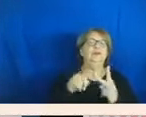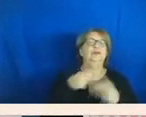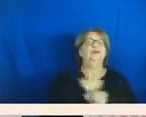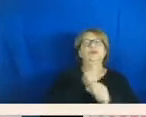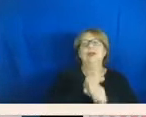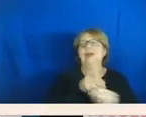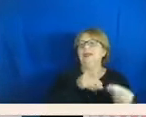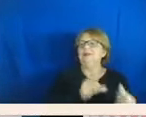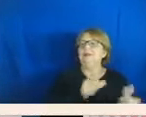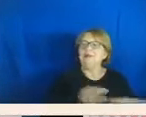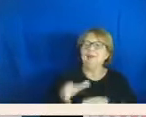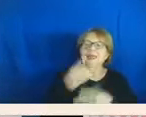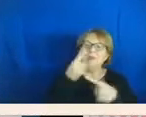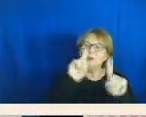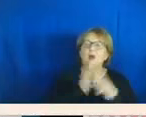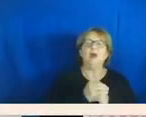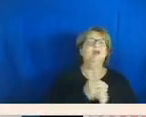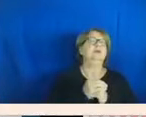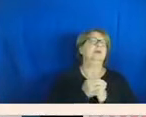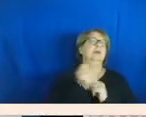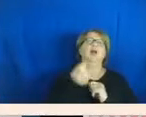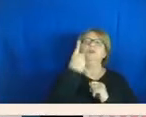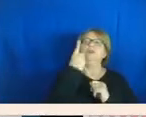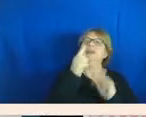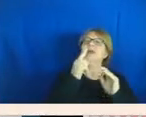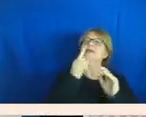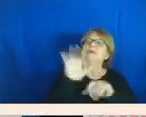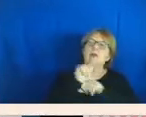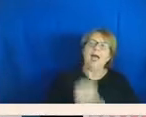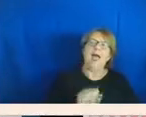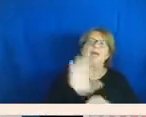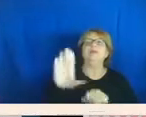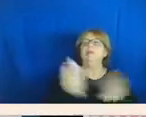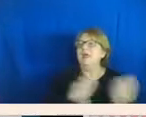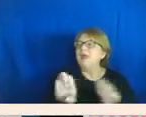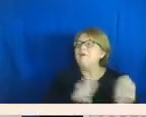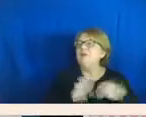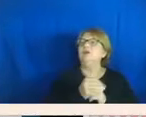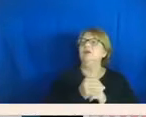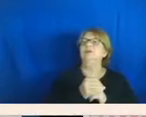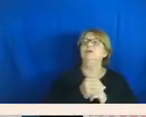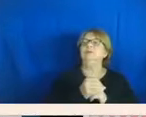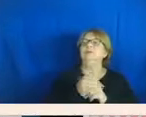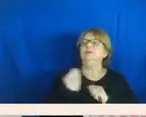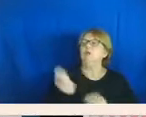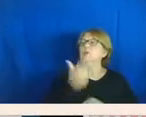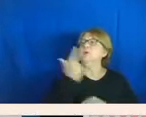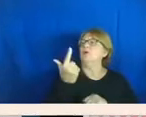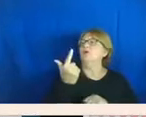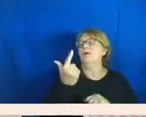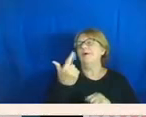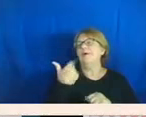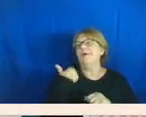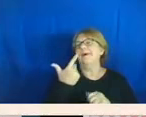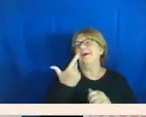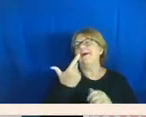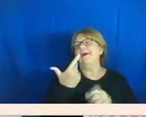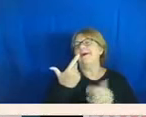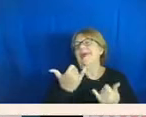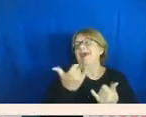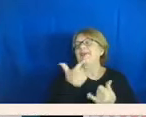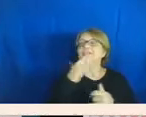works, understanding habits, behaviors. We all have, they say now it's 70%